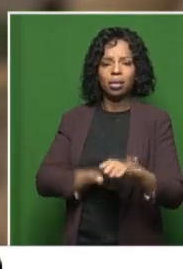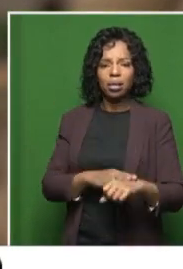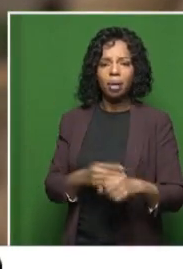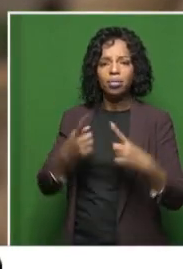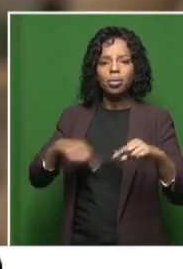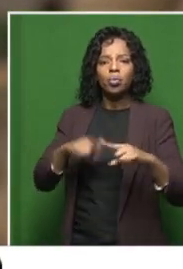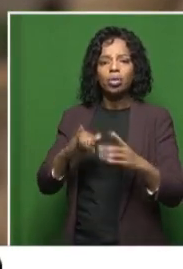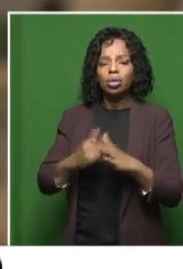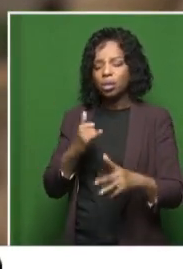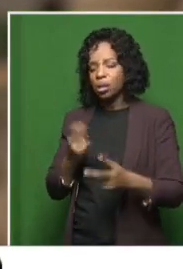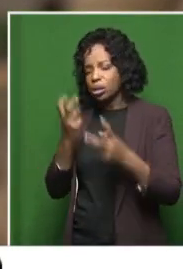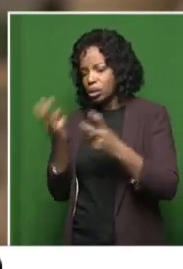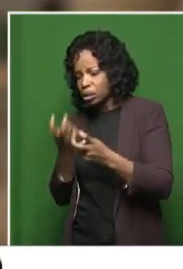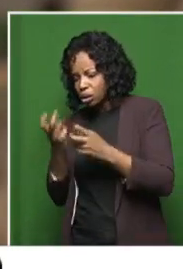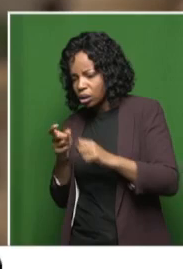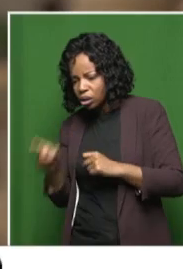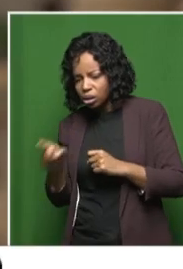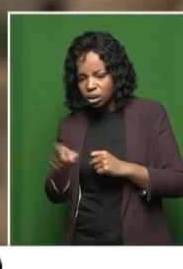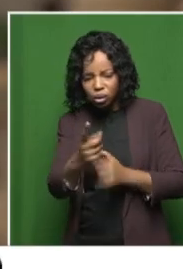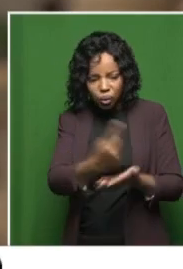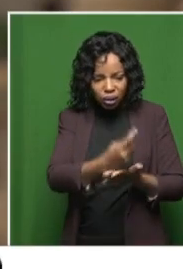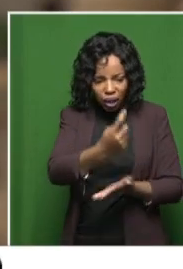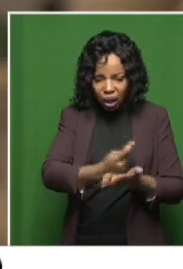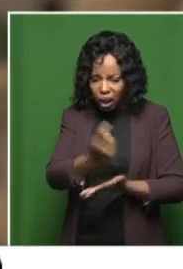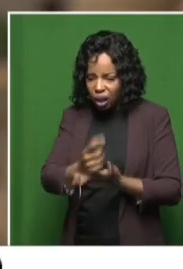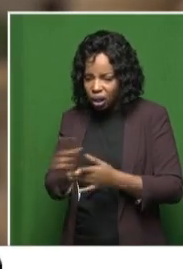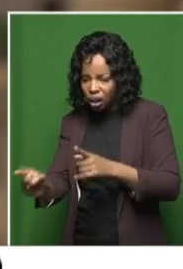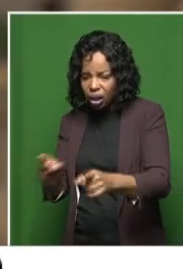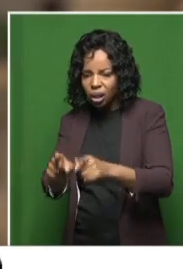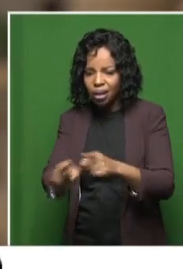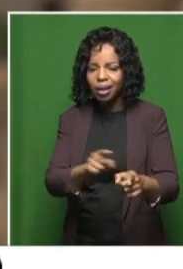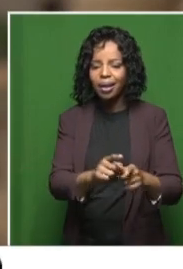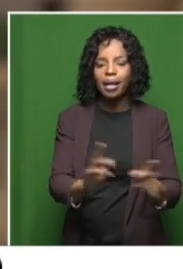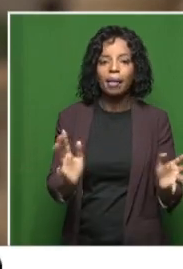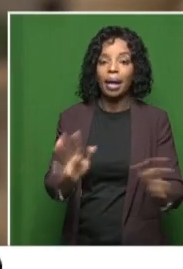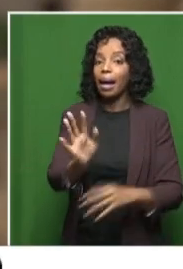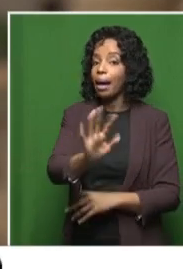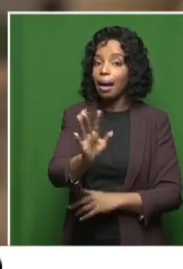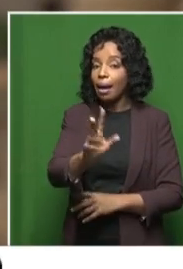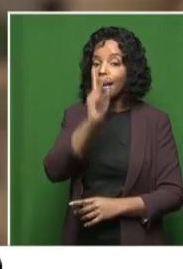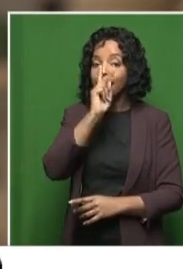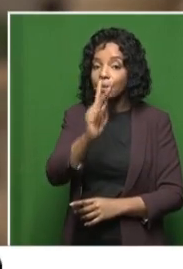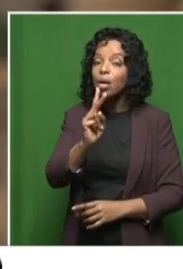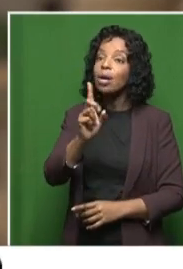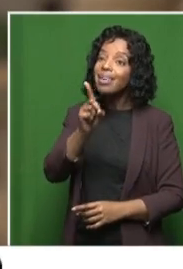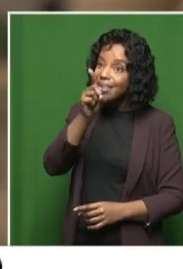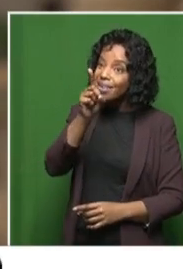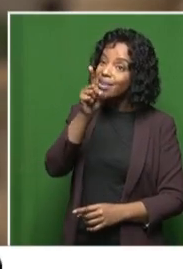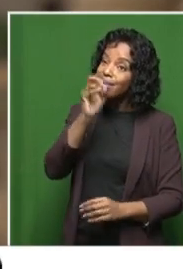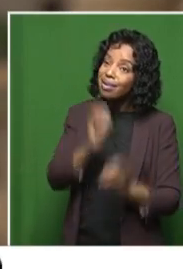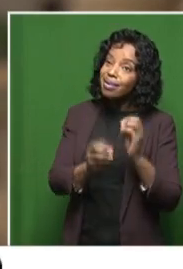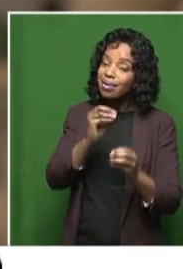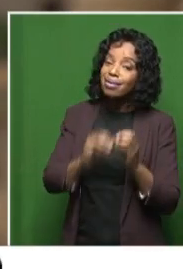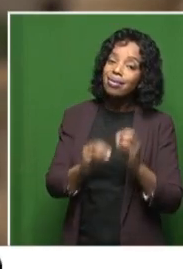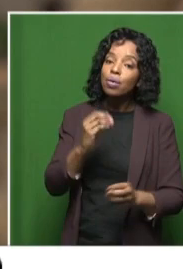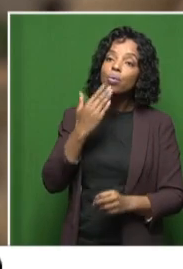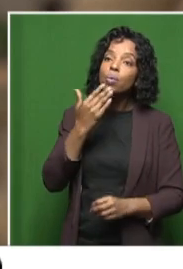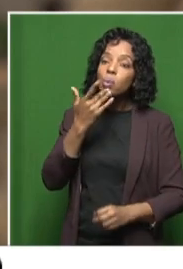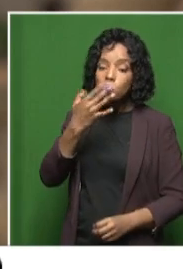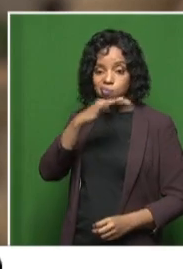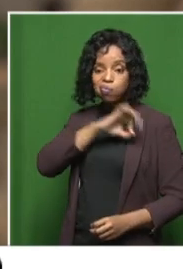on the street, but the biggest problem is who is producing these drugs, who is making money out of it. And I'm sure that